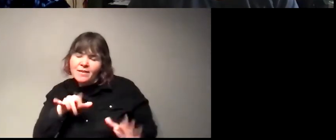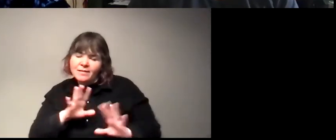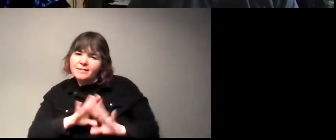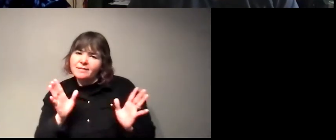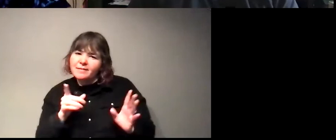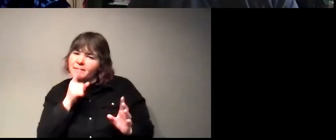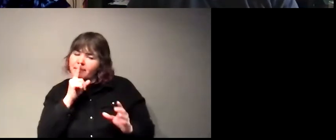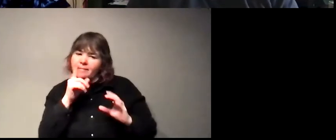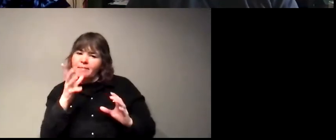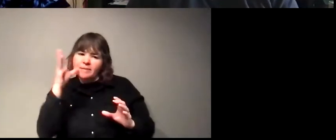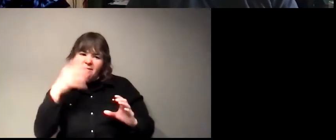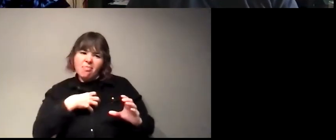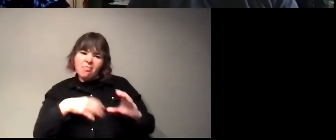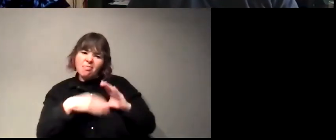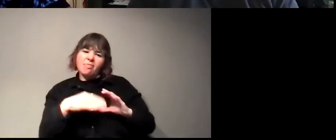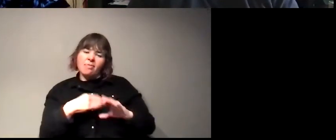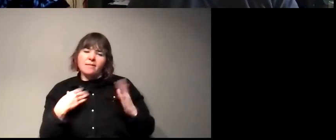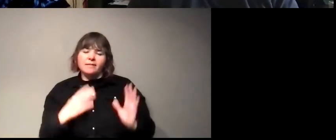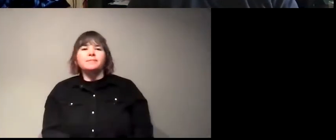I don't want to get emails about it. But